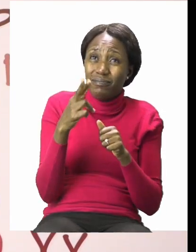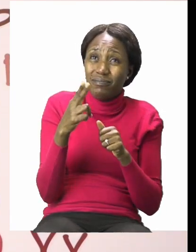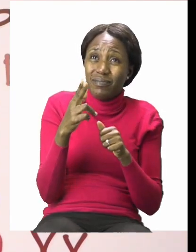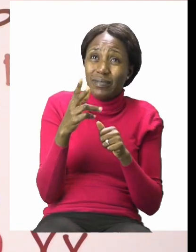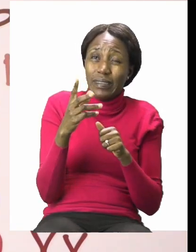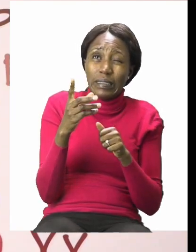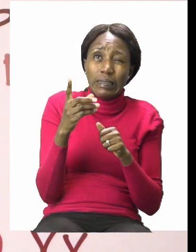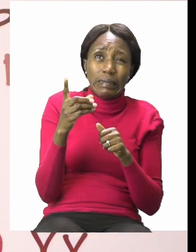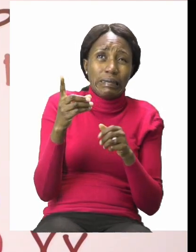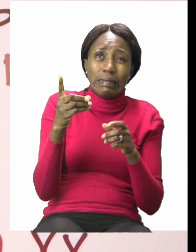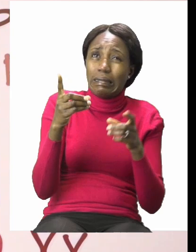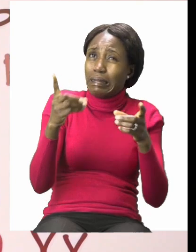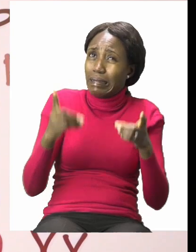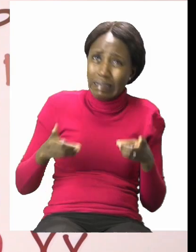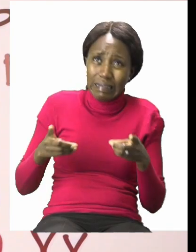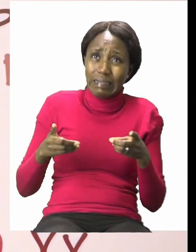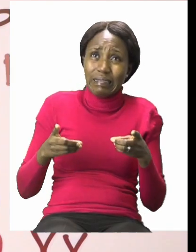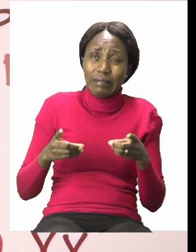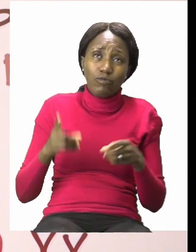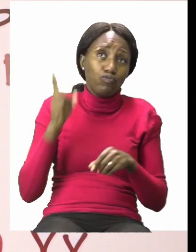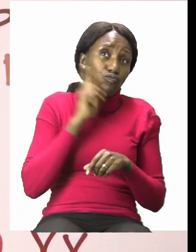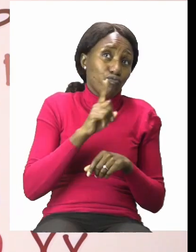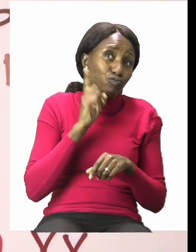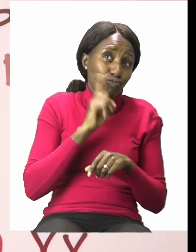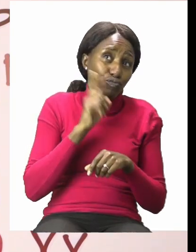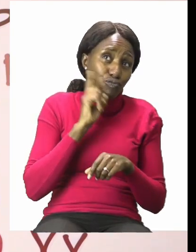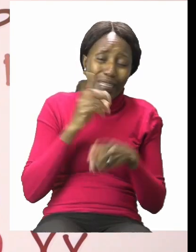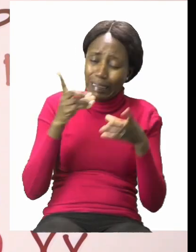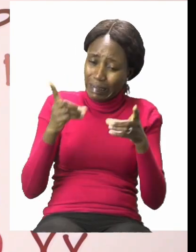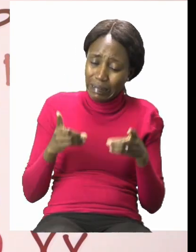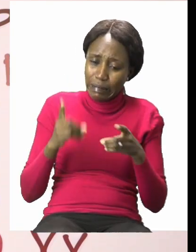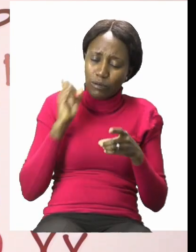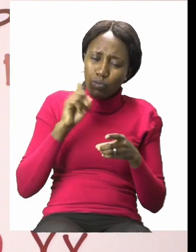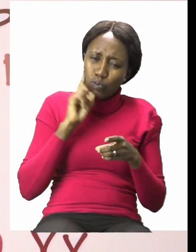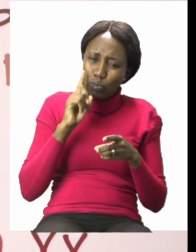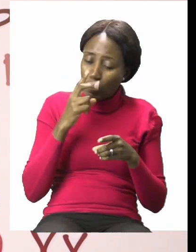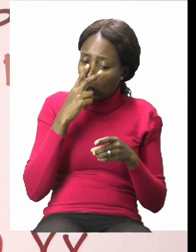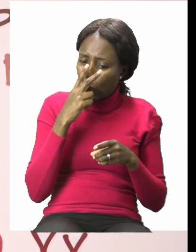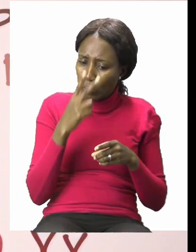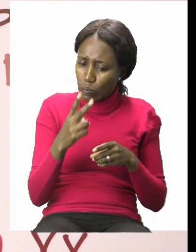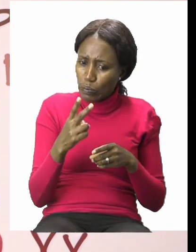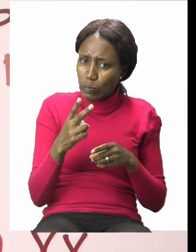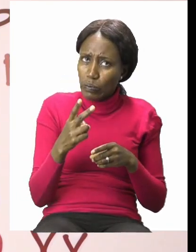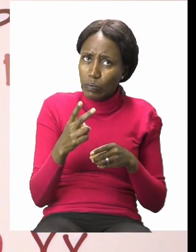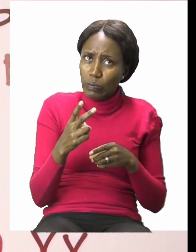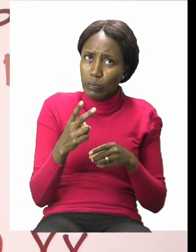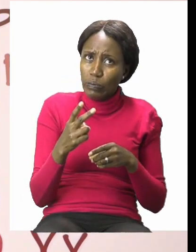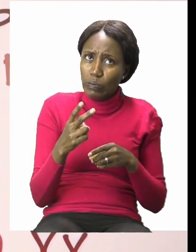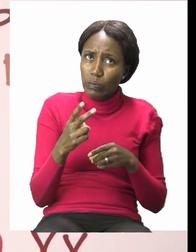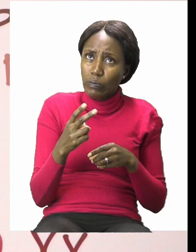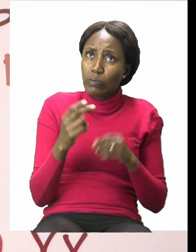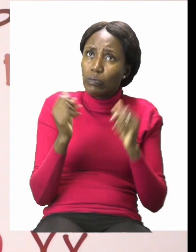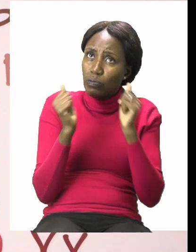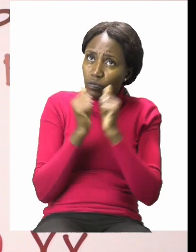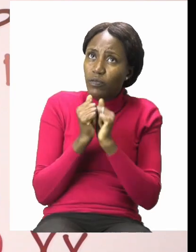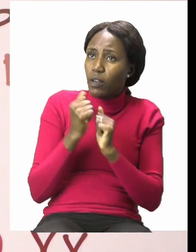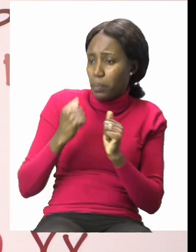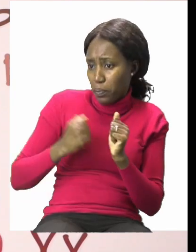very dangerous. So when you're using a pair of scissors, please make sure that you have an adult with